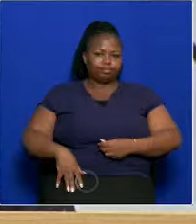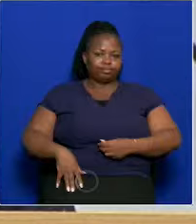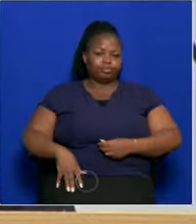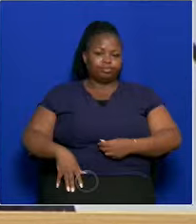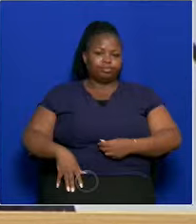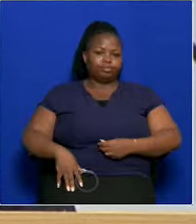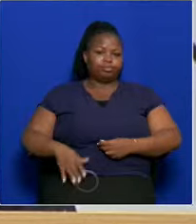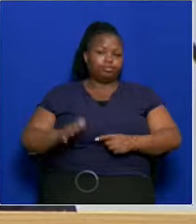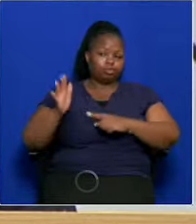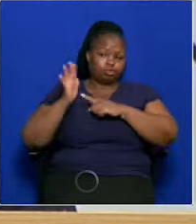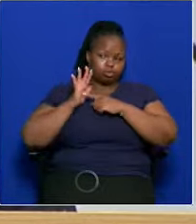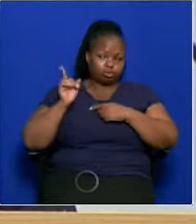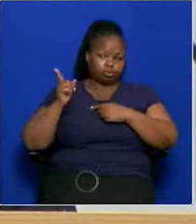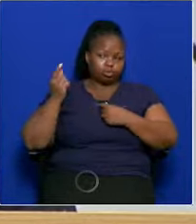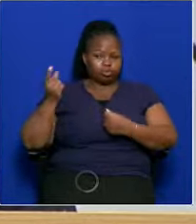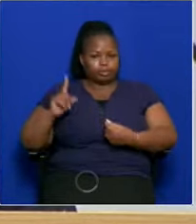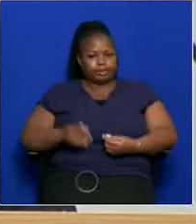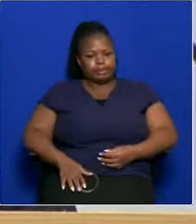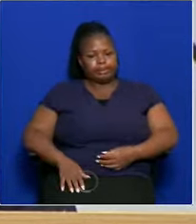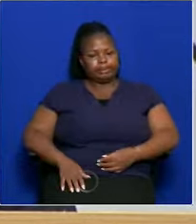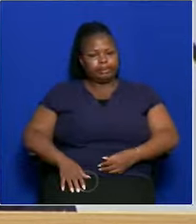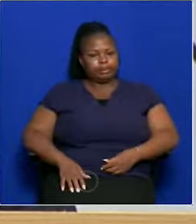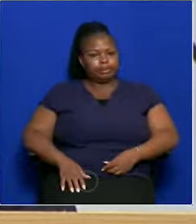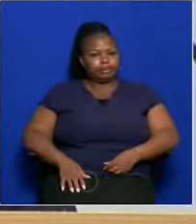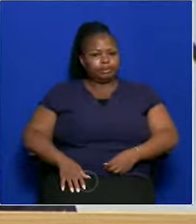what he's busy with.